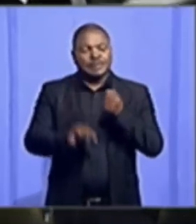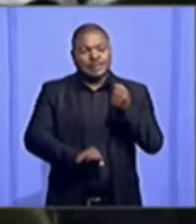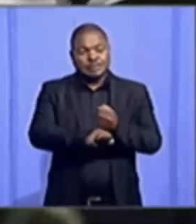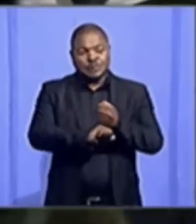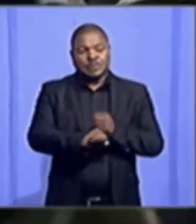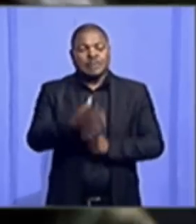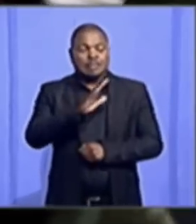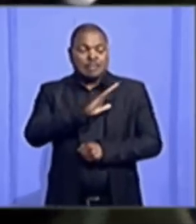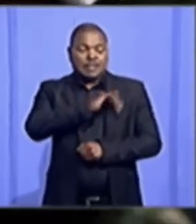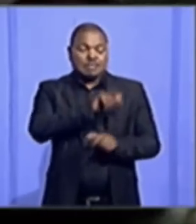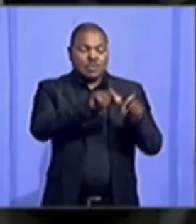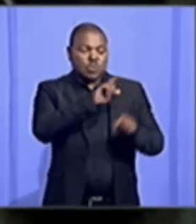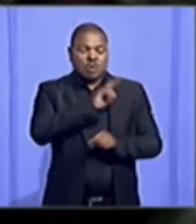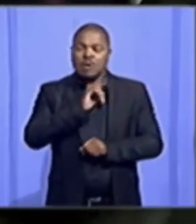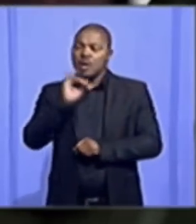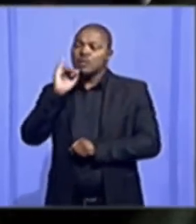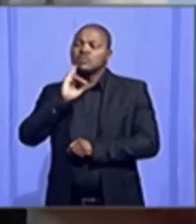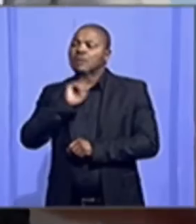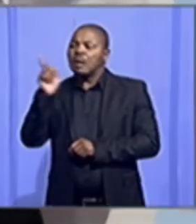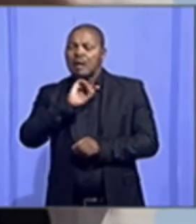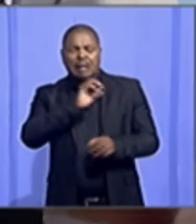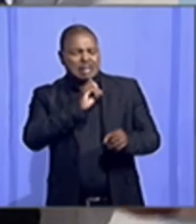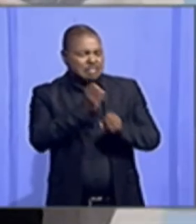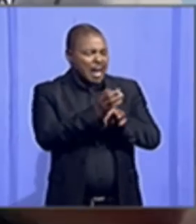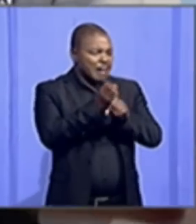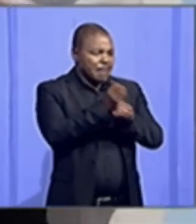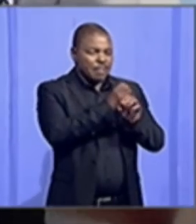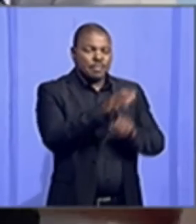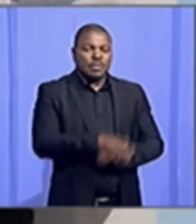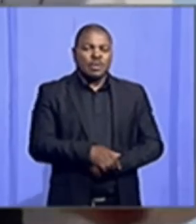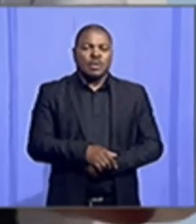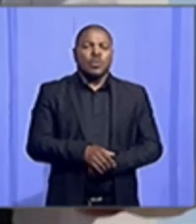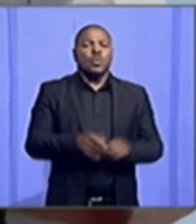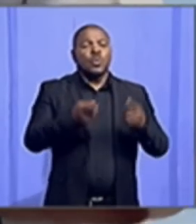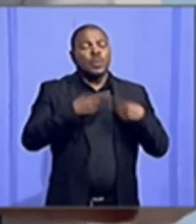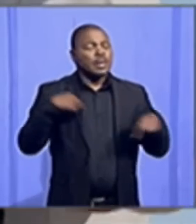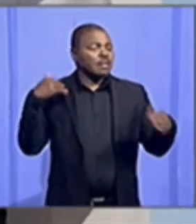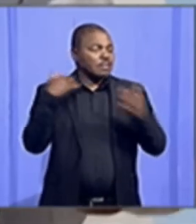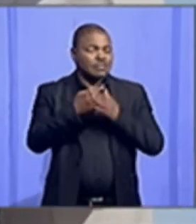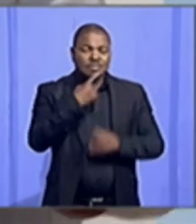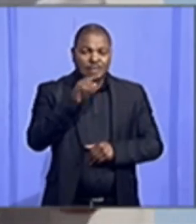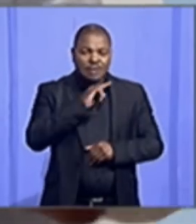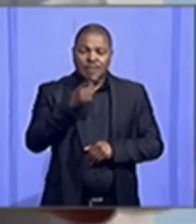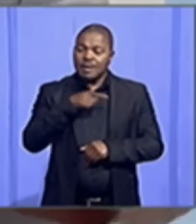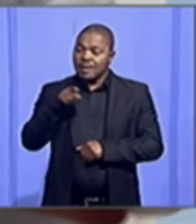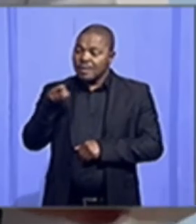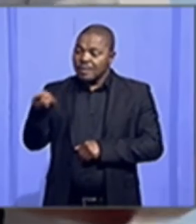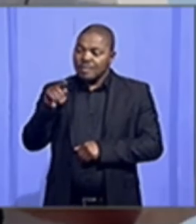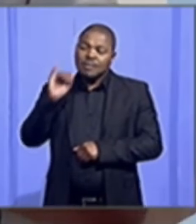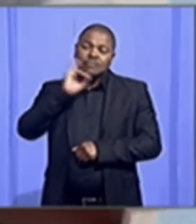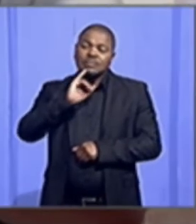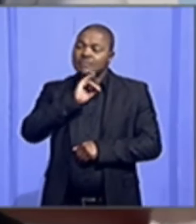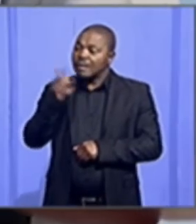tlhaselo ya Israel. We did say cut all diplomatic ties with the